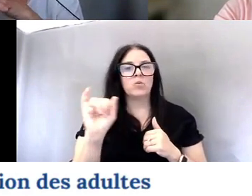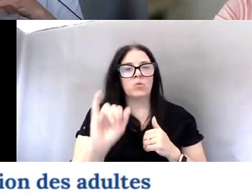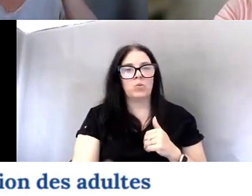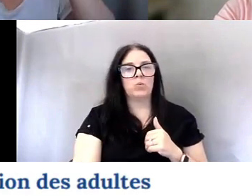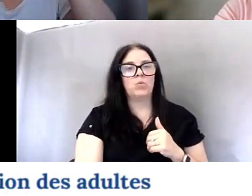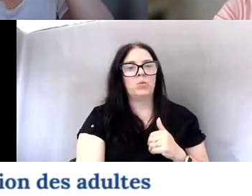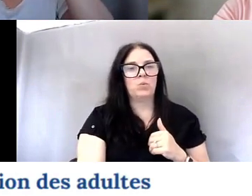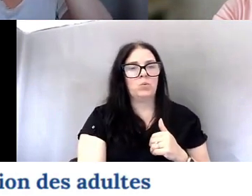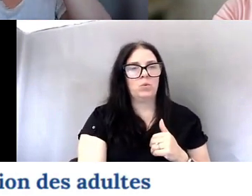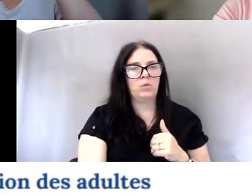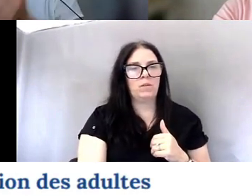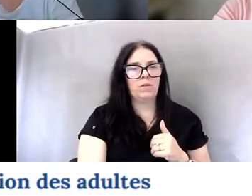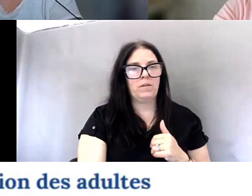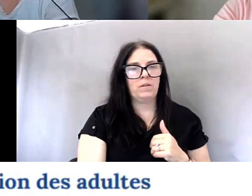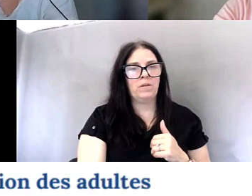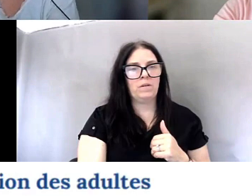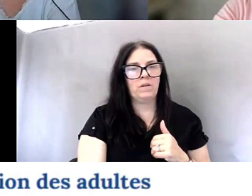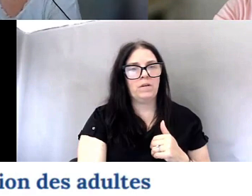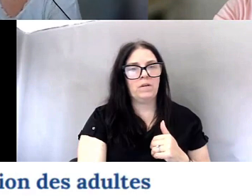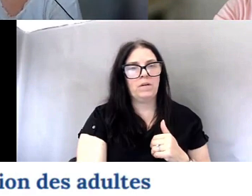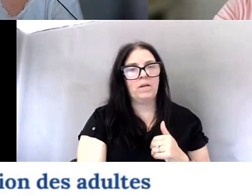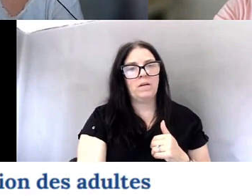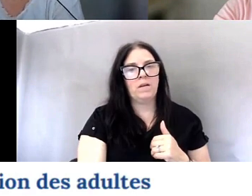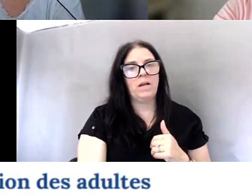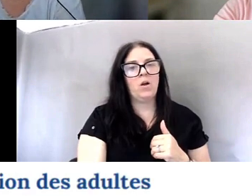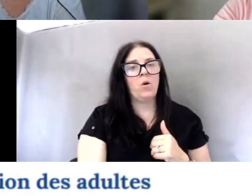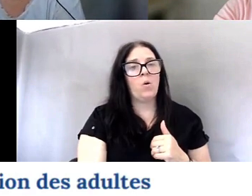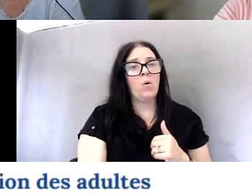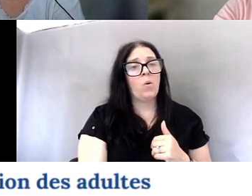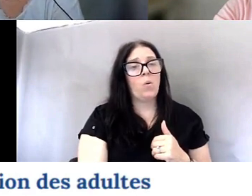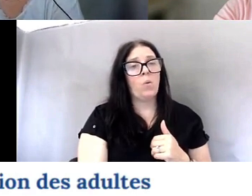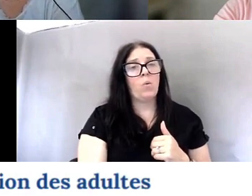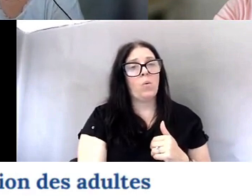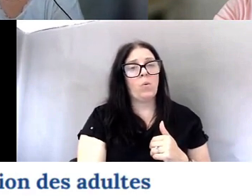we saw that the OER library was really